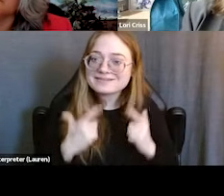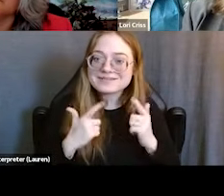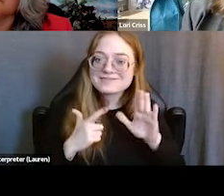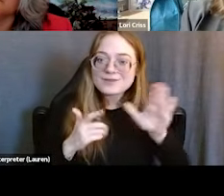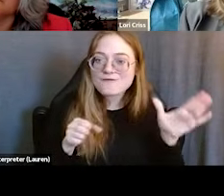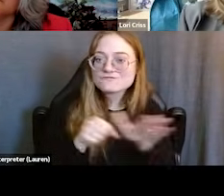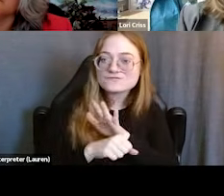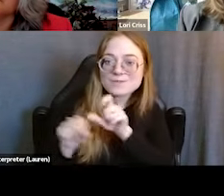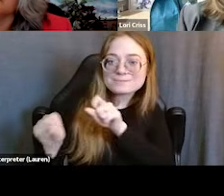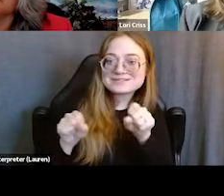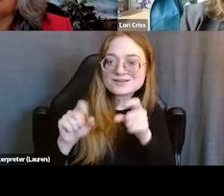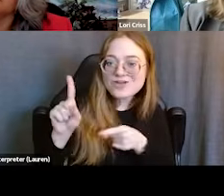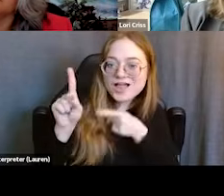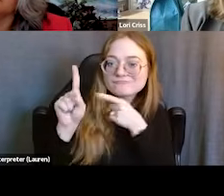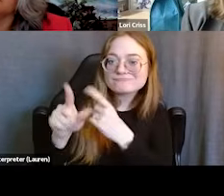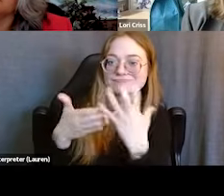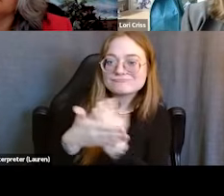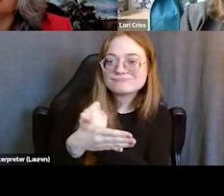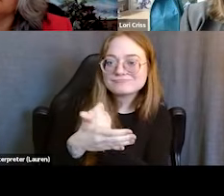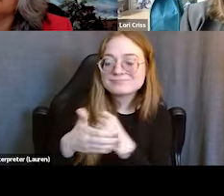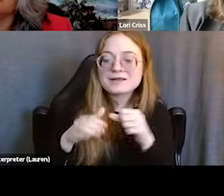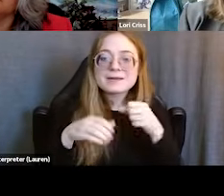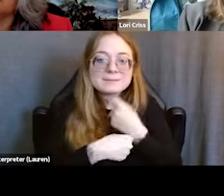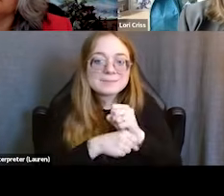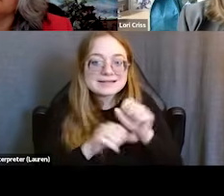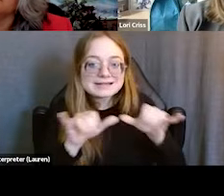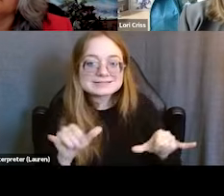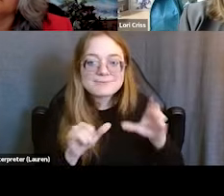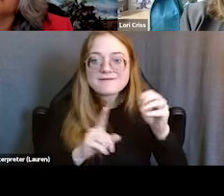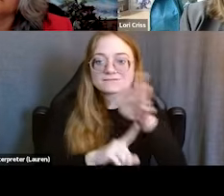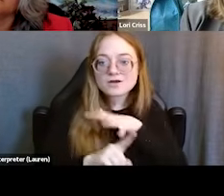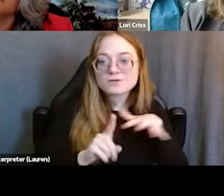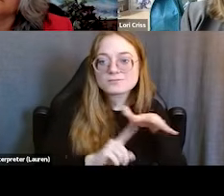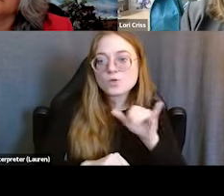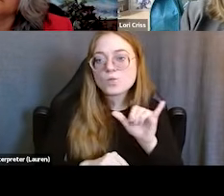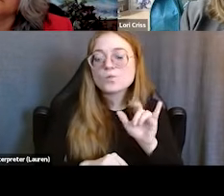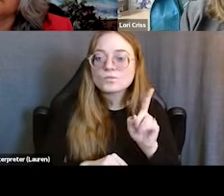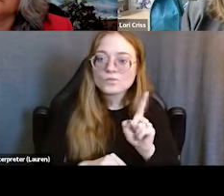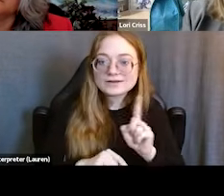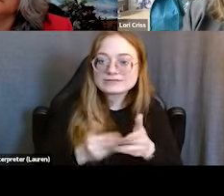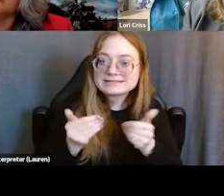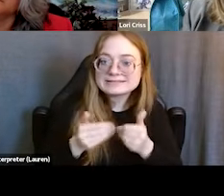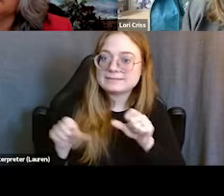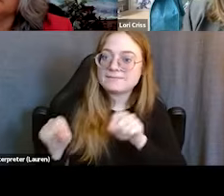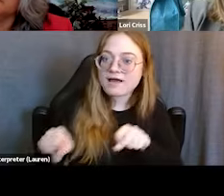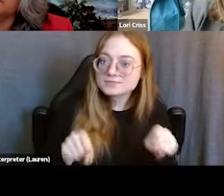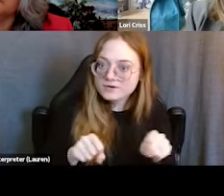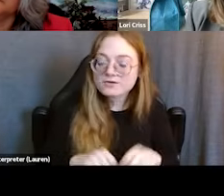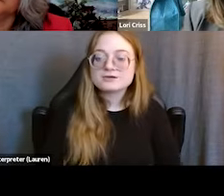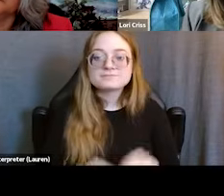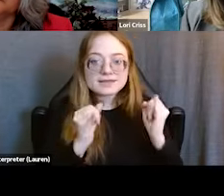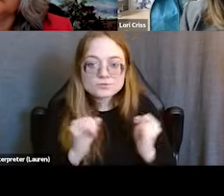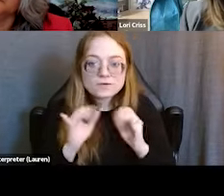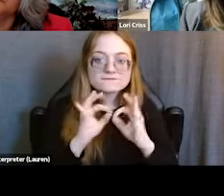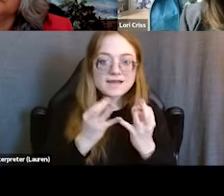systems and an environment where that's possible at the individual, family, neighborhood, and community